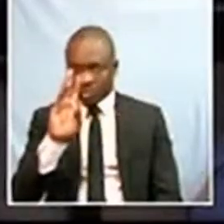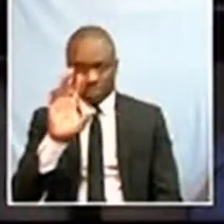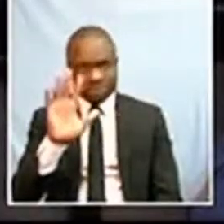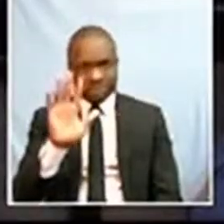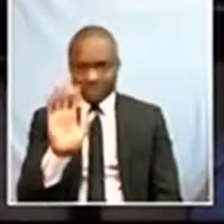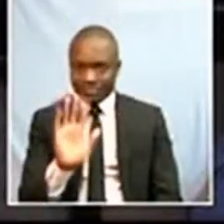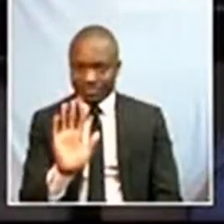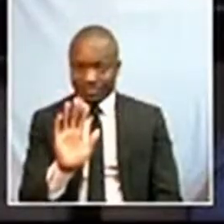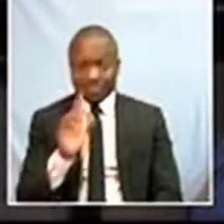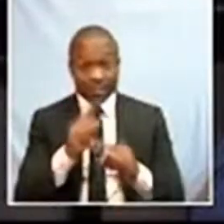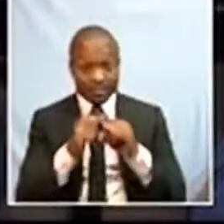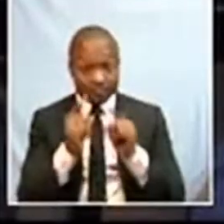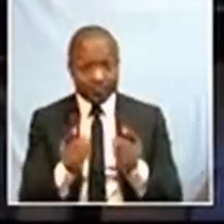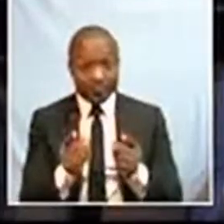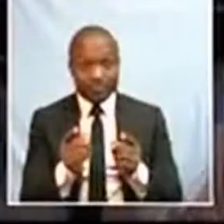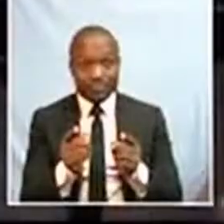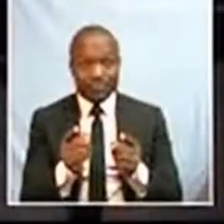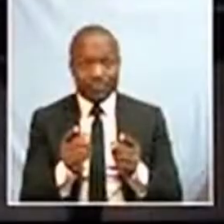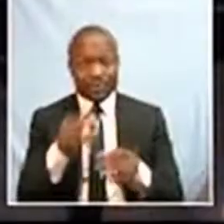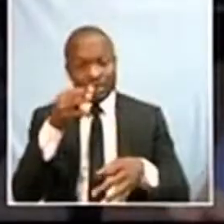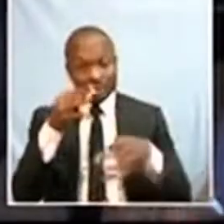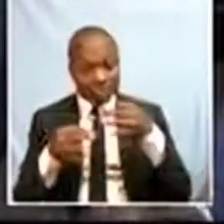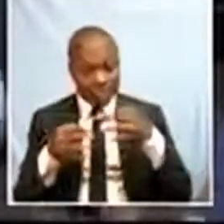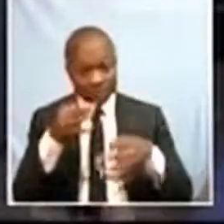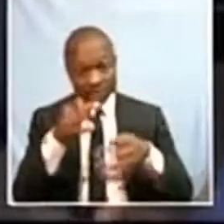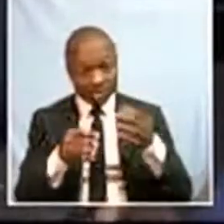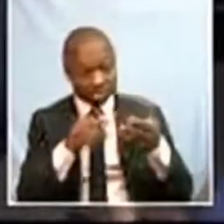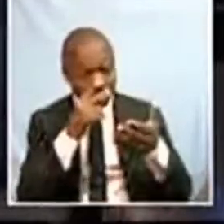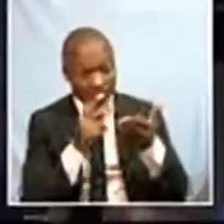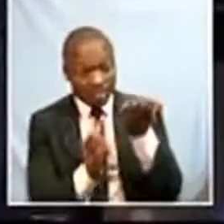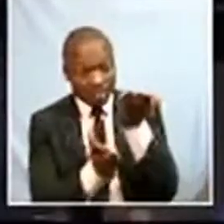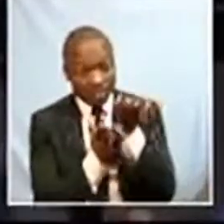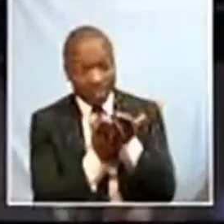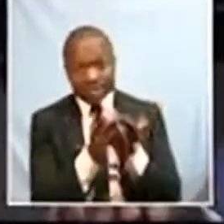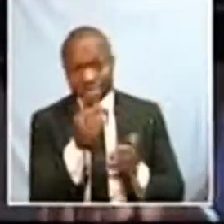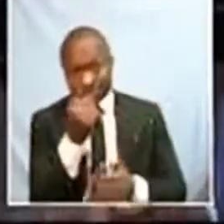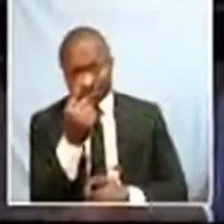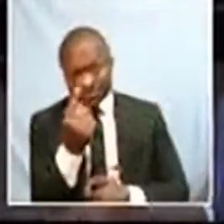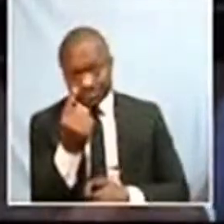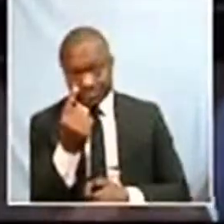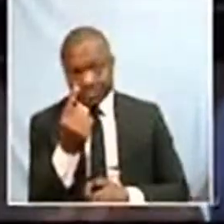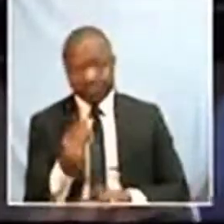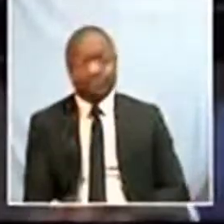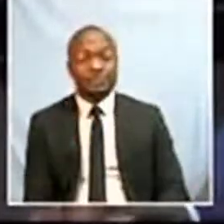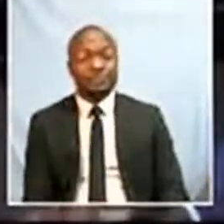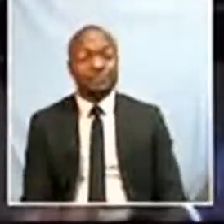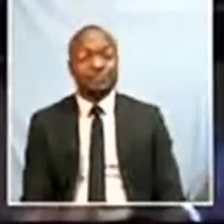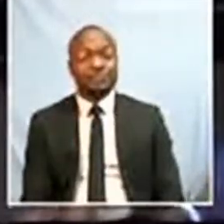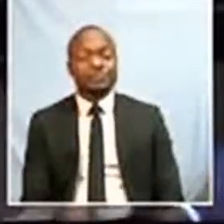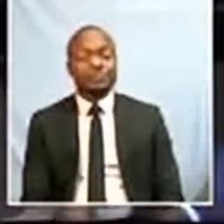965. But then, Chair, if you go to Appendix 1,